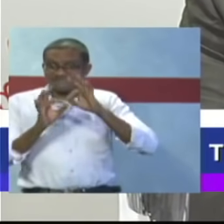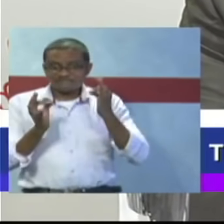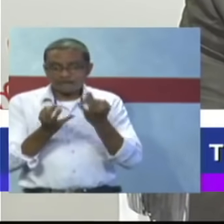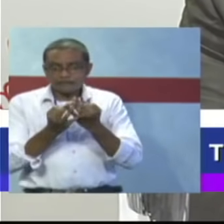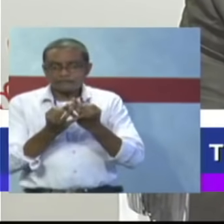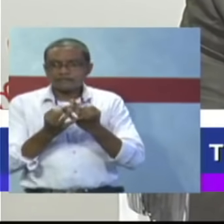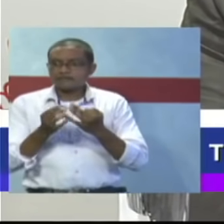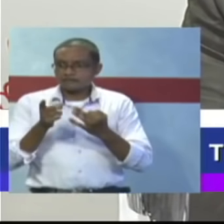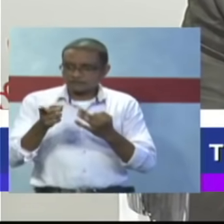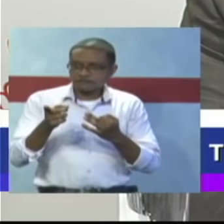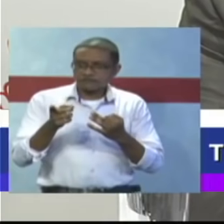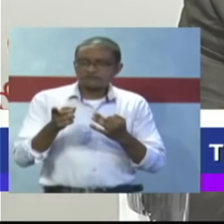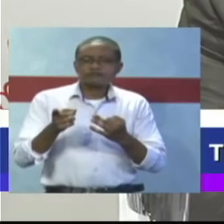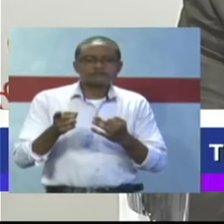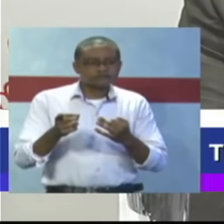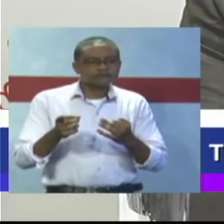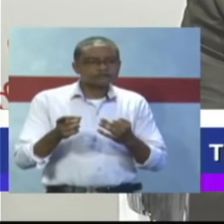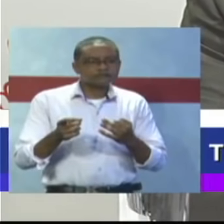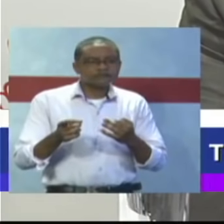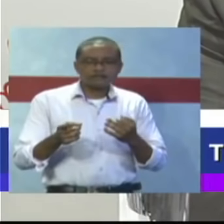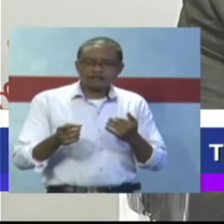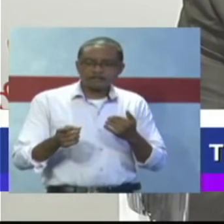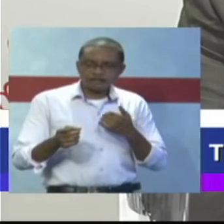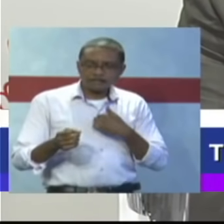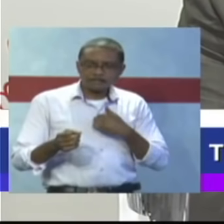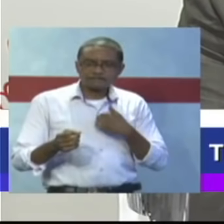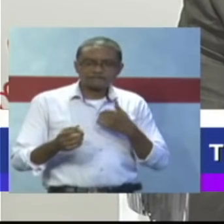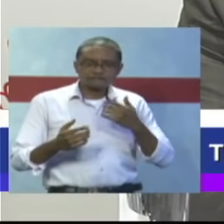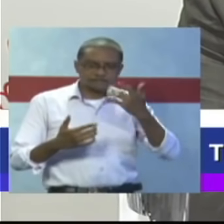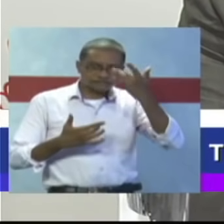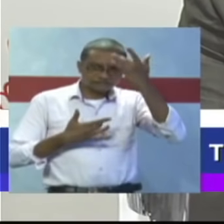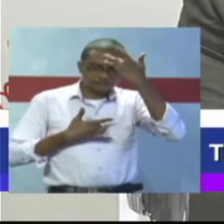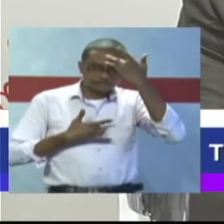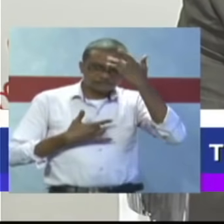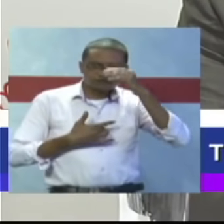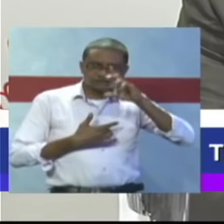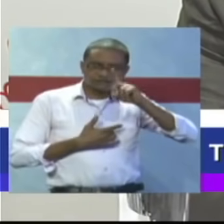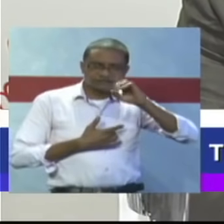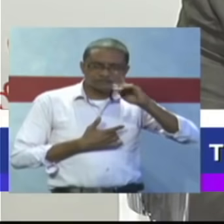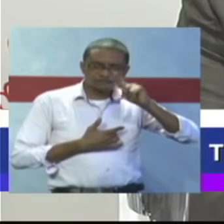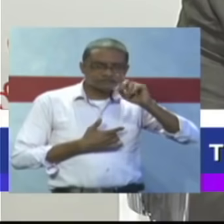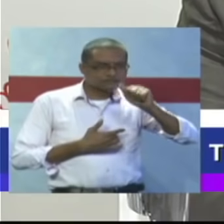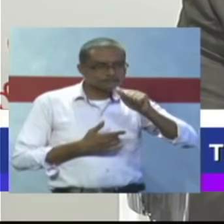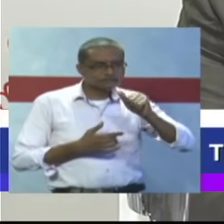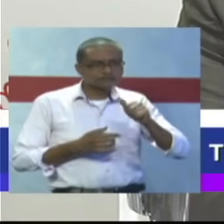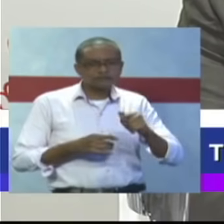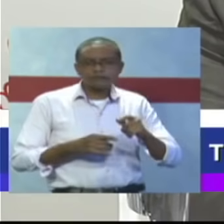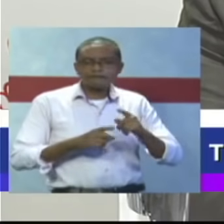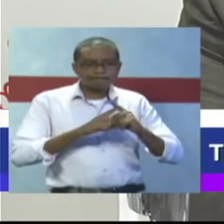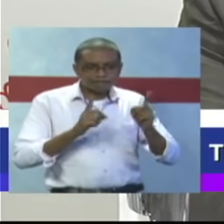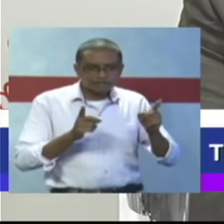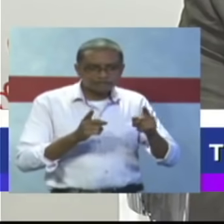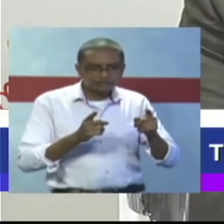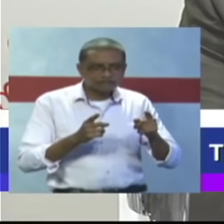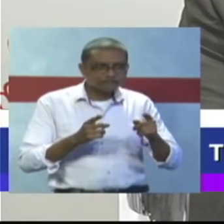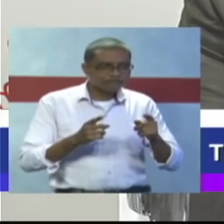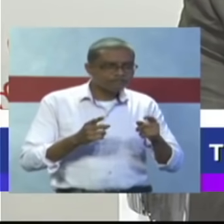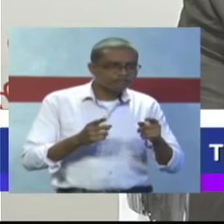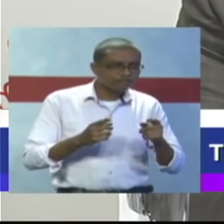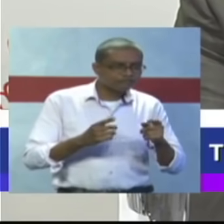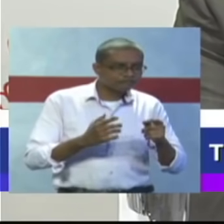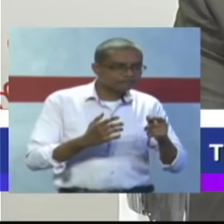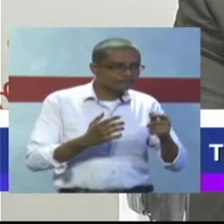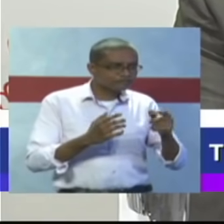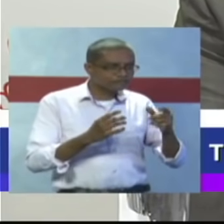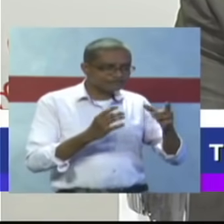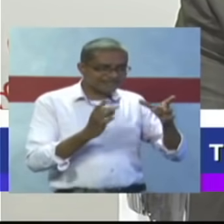members that were also diagnosed, so there may be an adult and a minor, that sort of arrangement, but there weren't direct links between the cases